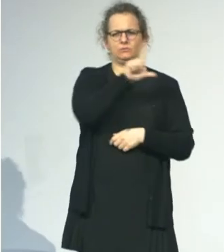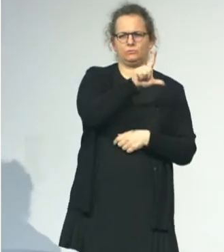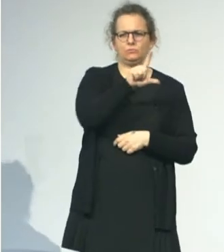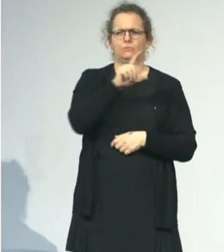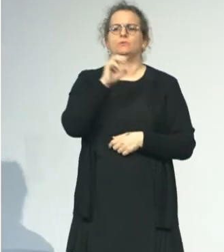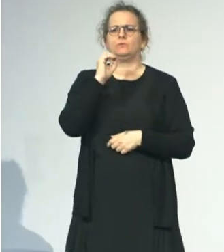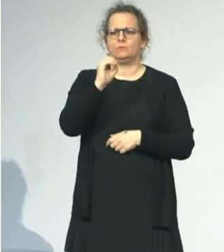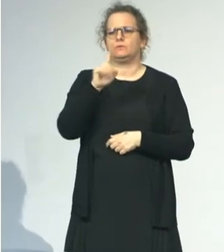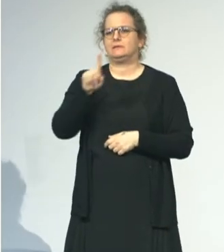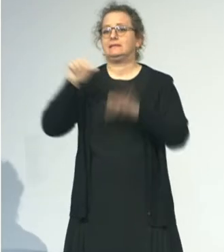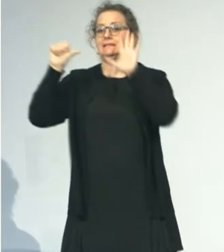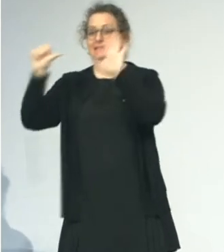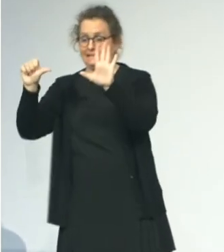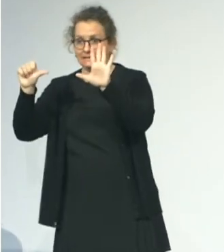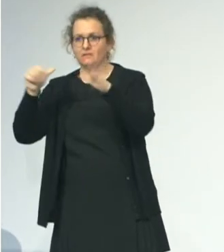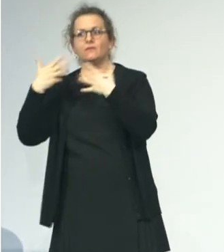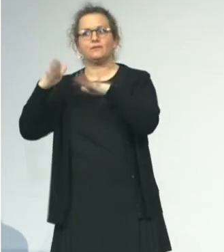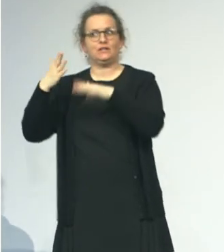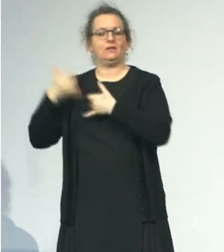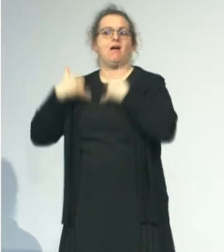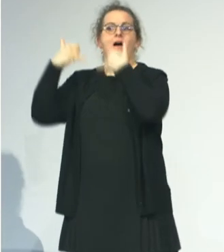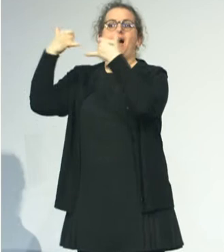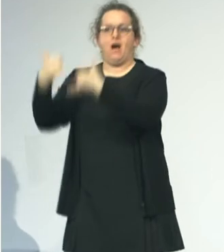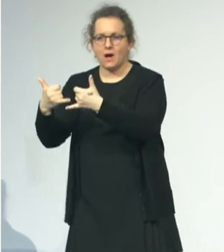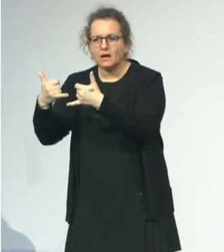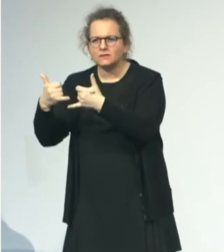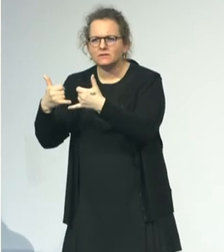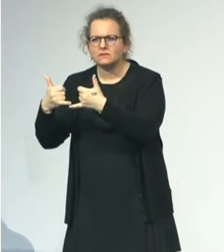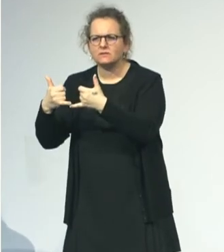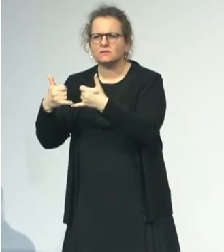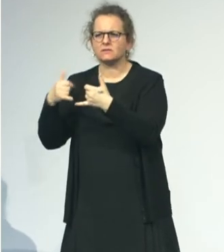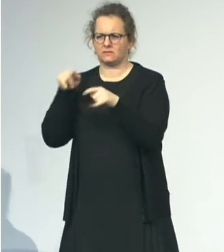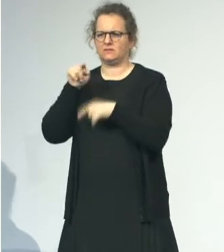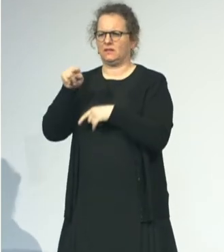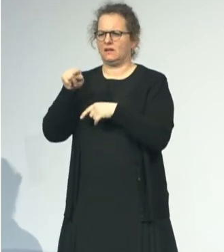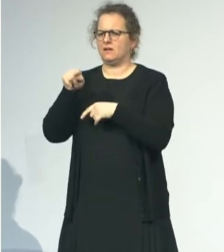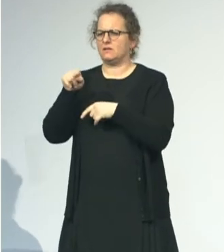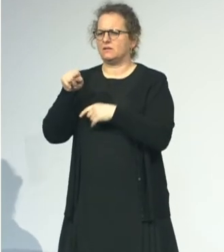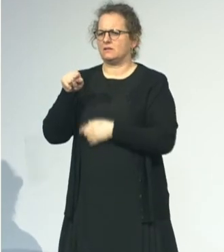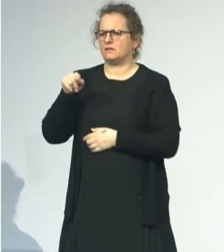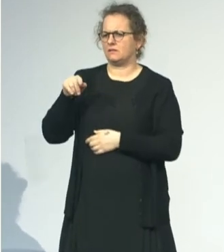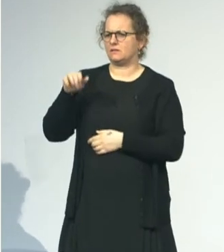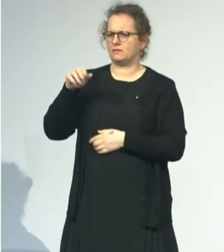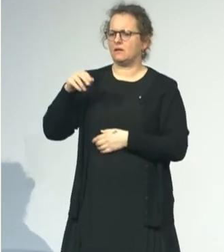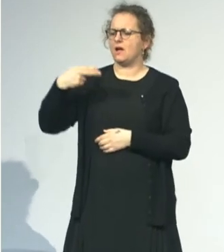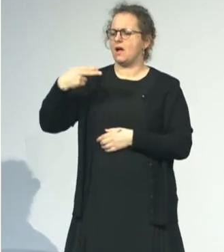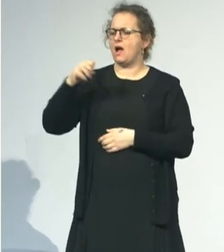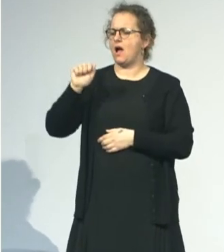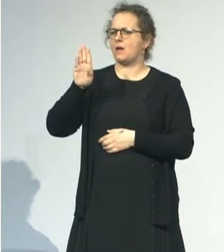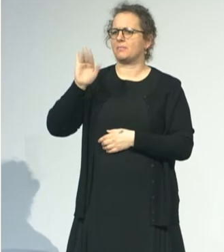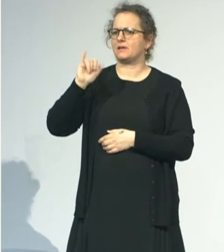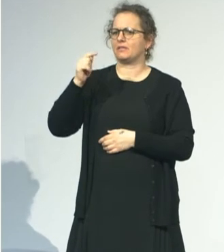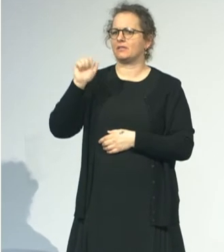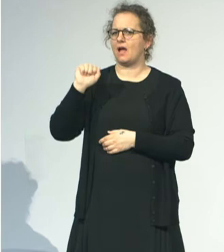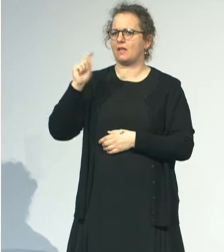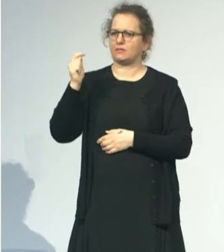chosen for Habitat 3. It was the Help Me Help You project. It's a training project for